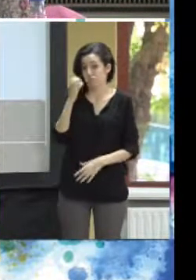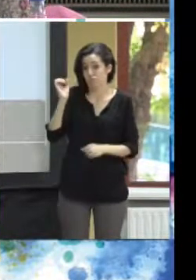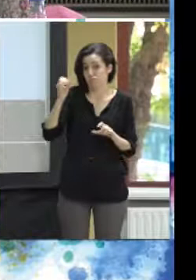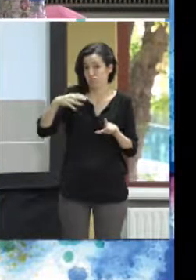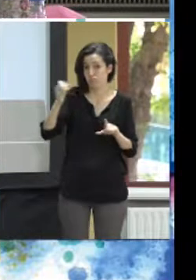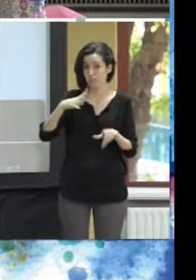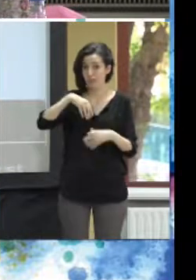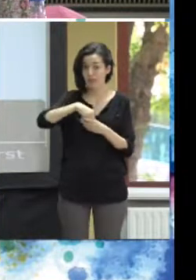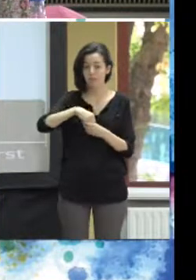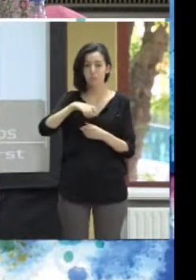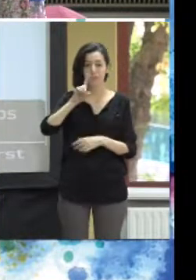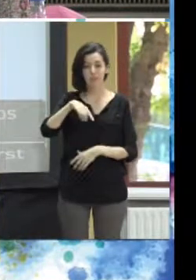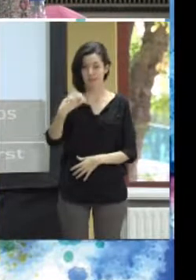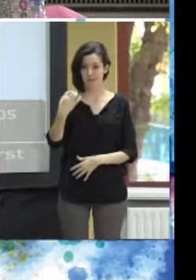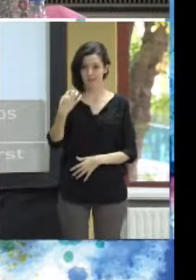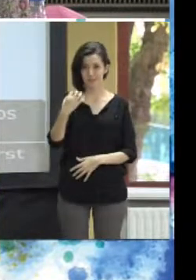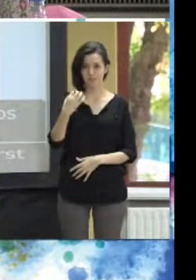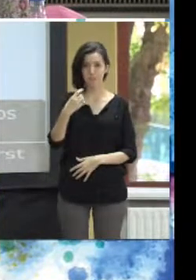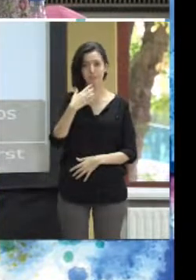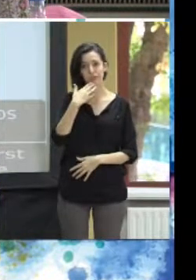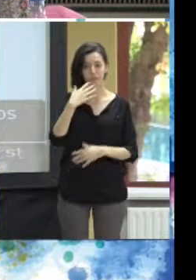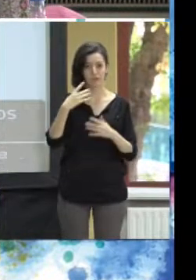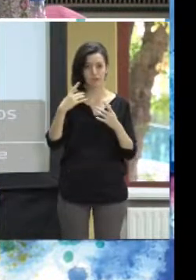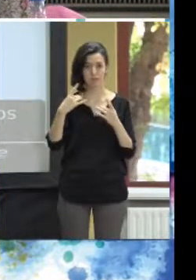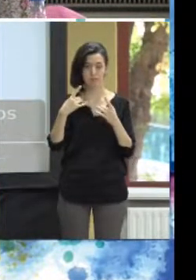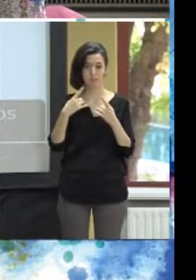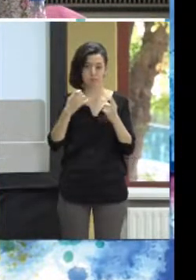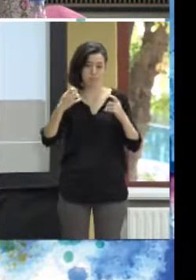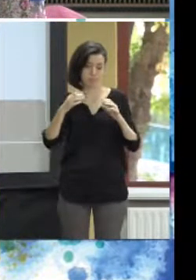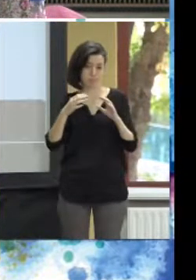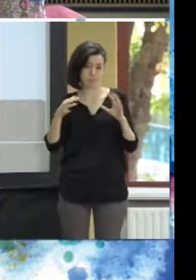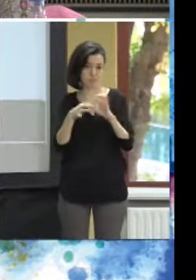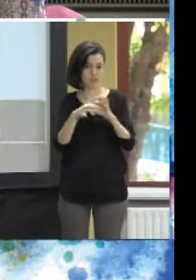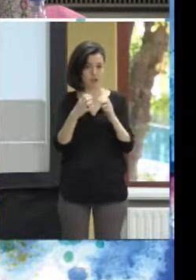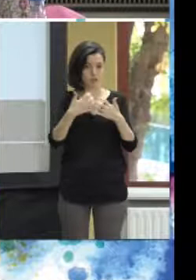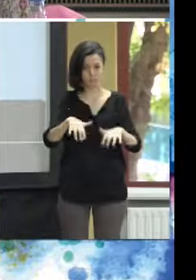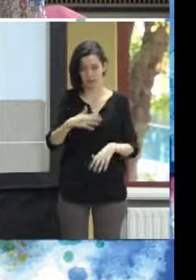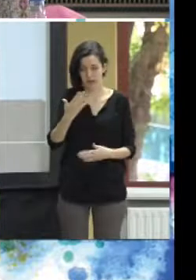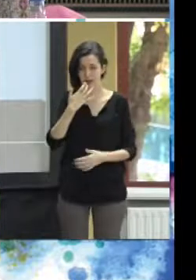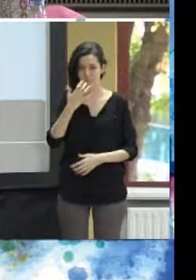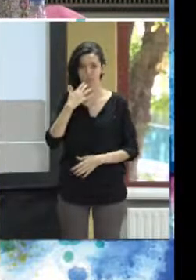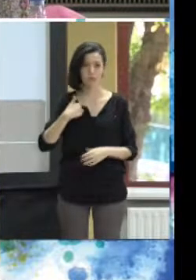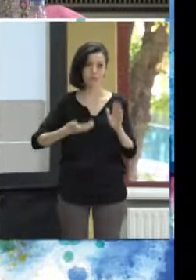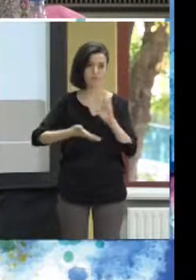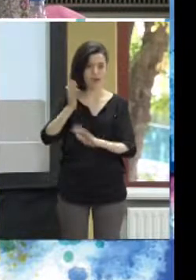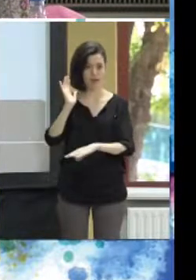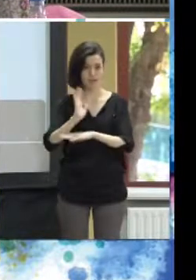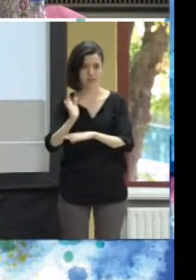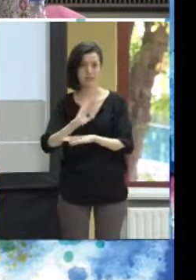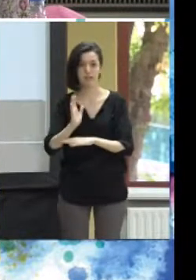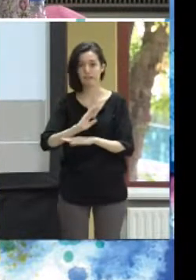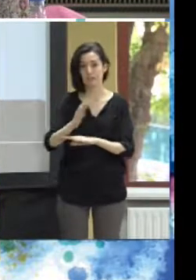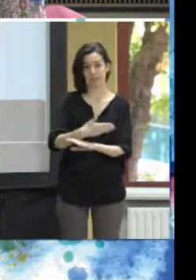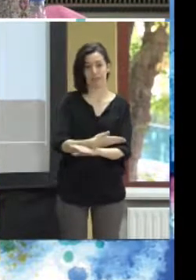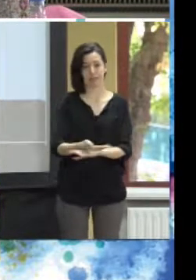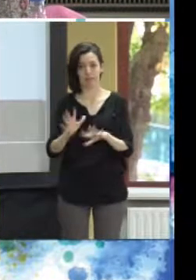device, and apart from being in the device, it synchronizes automatically. I go to the movies, I'm 10 minutes late,